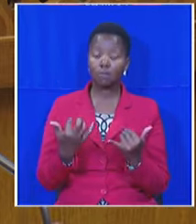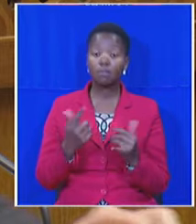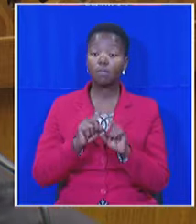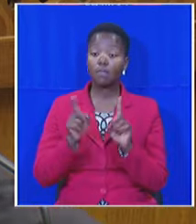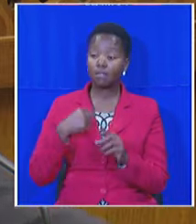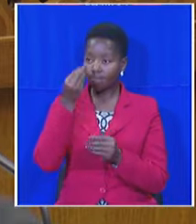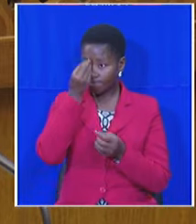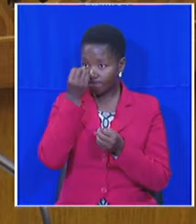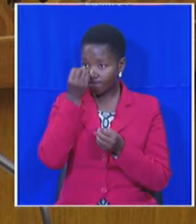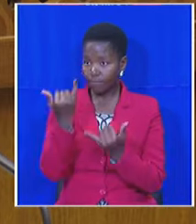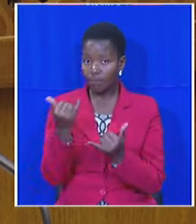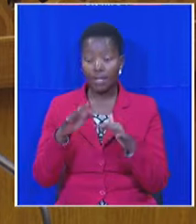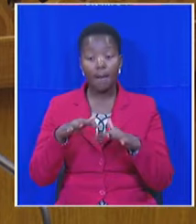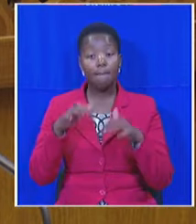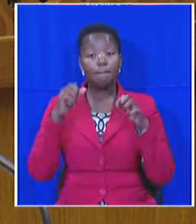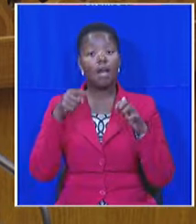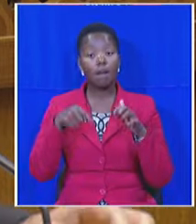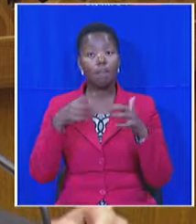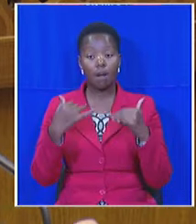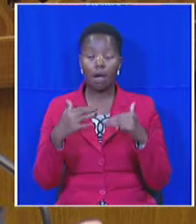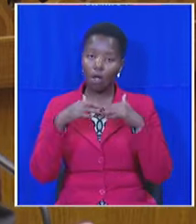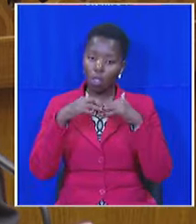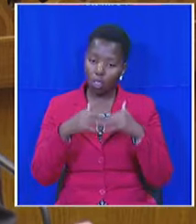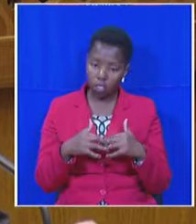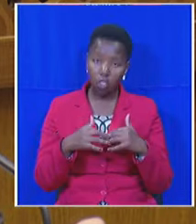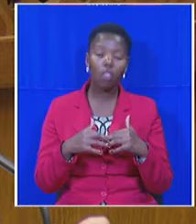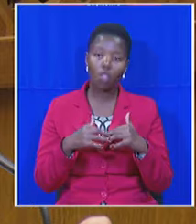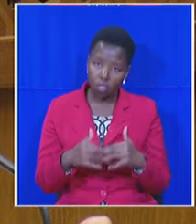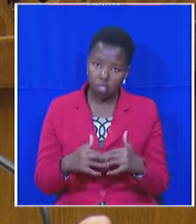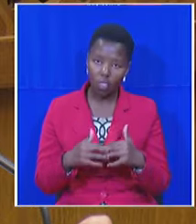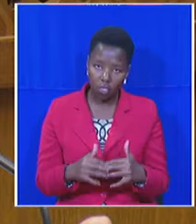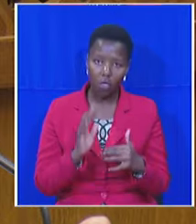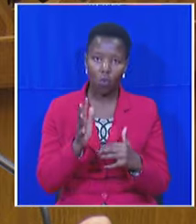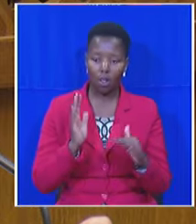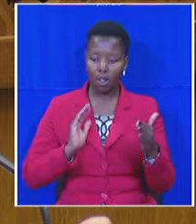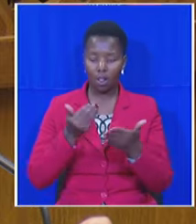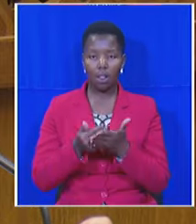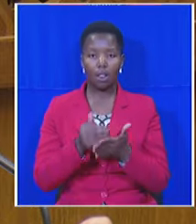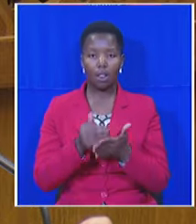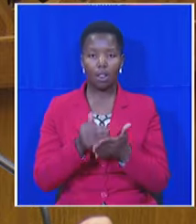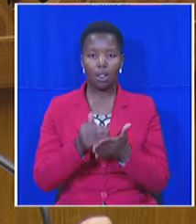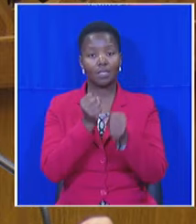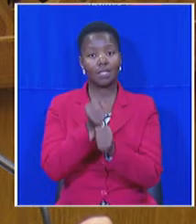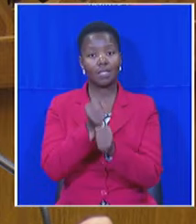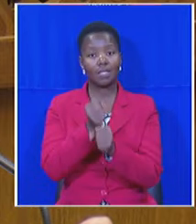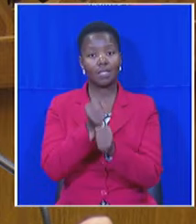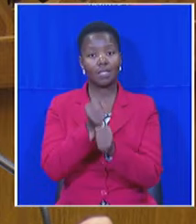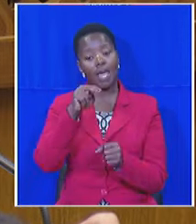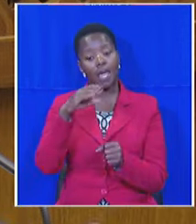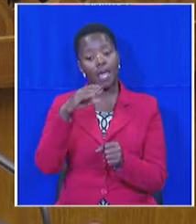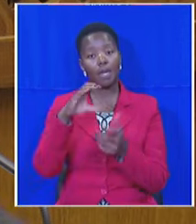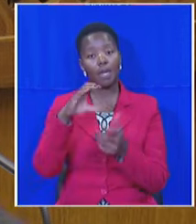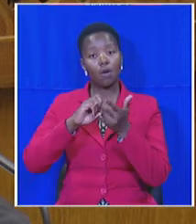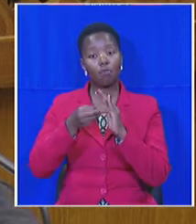this parliament is down, but it is not out. 2 decades of a sustained initiative by the ANC to pull the teeth of